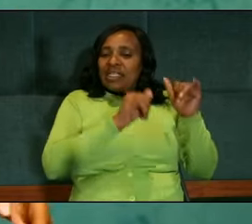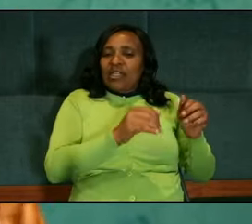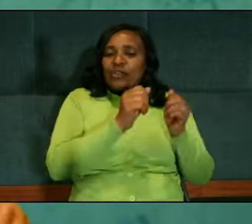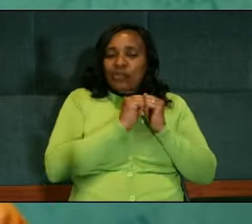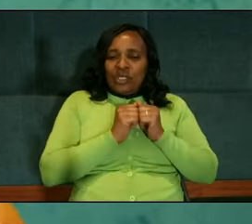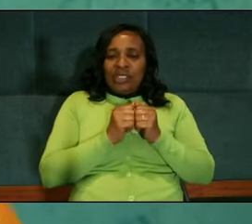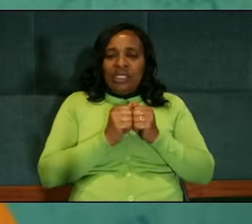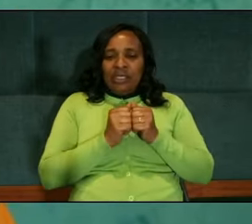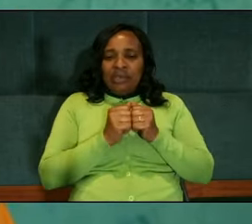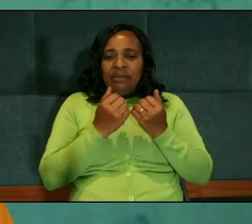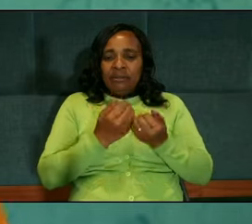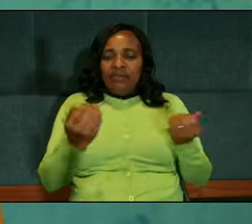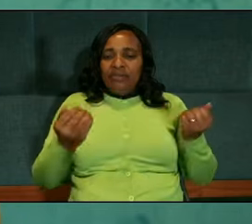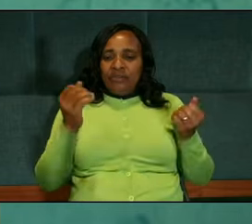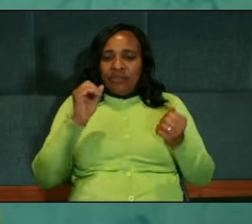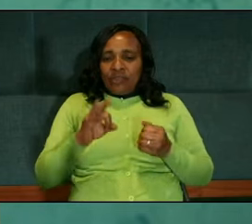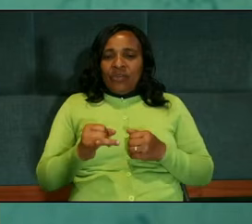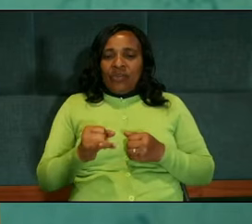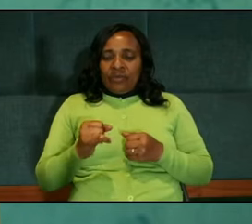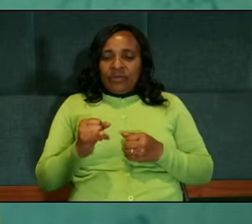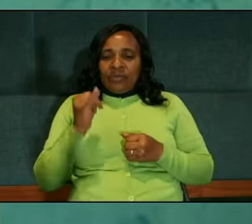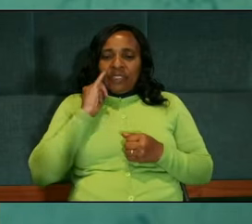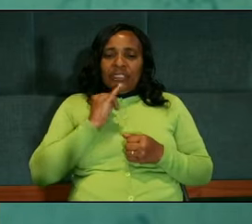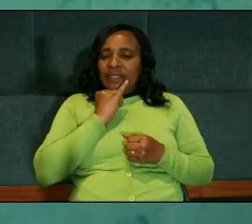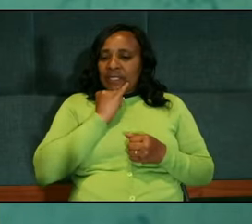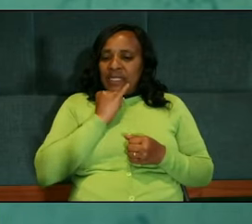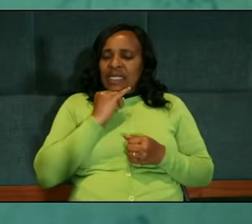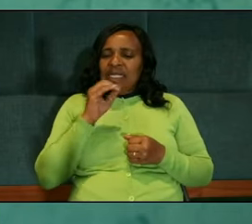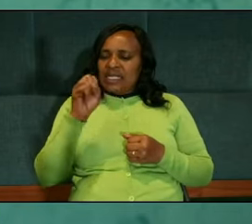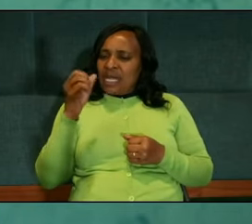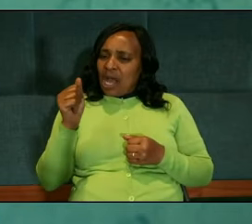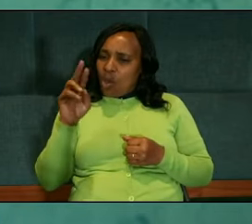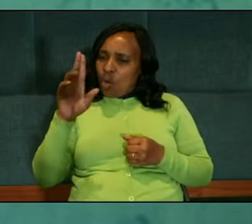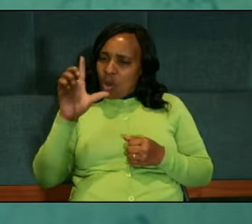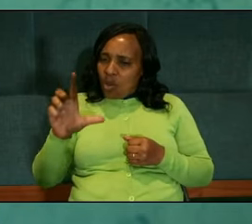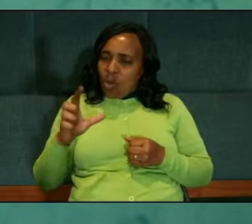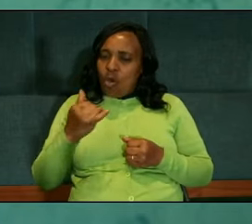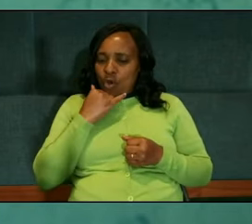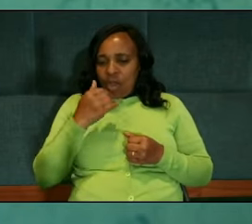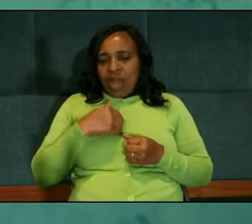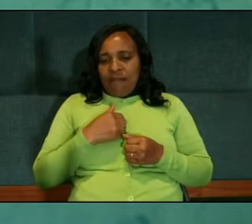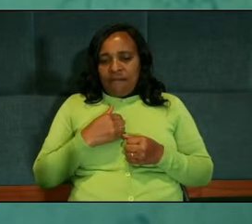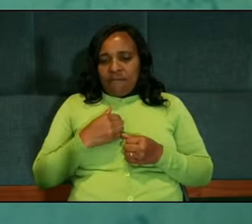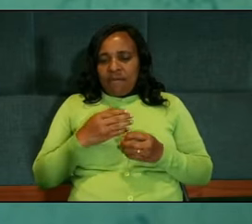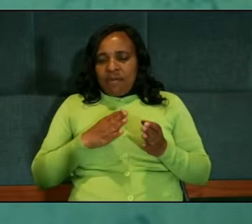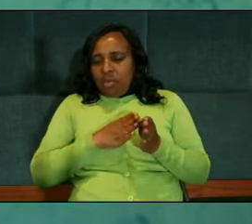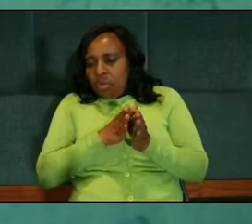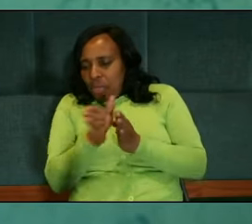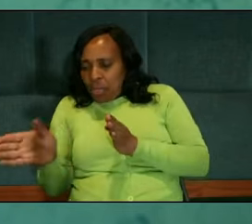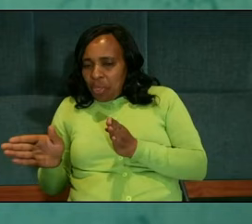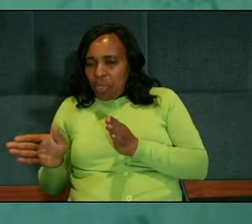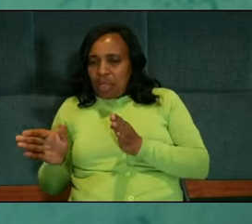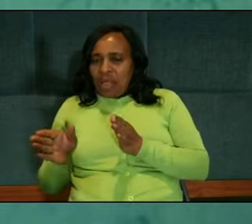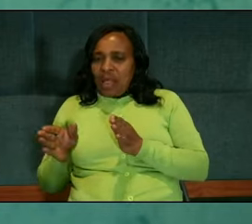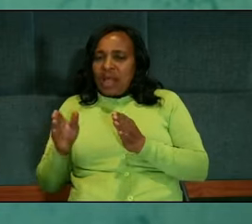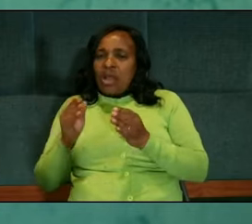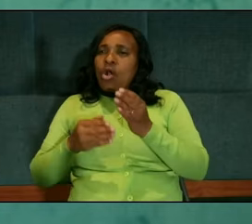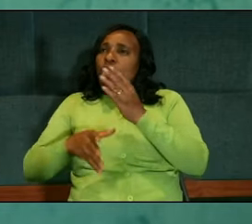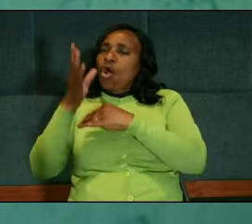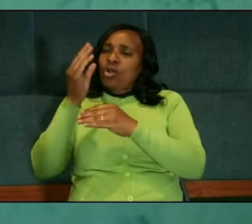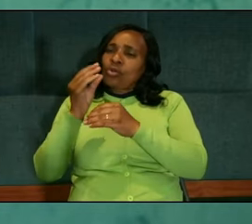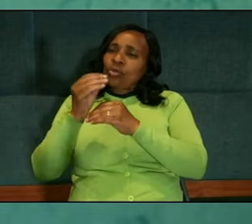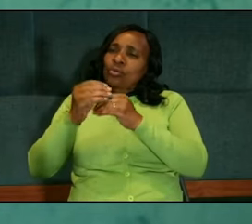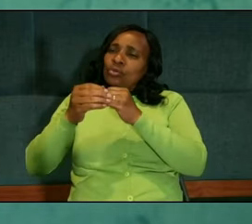Israel. Mm-hmm. And now this is where I feel like Saul went wrong. He was supposed to be in the place of God. And instead of going to God